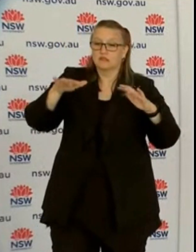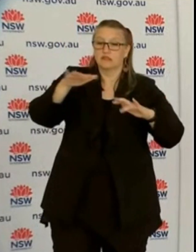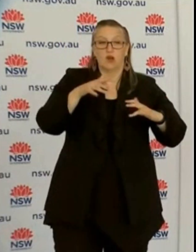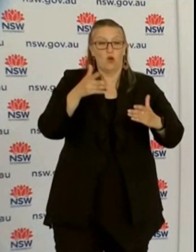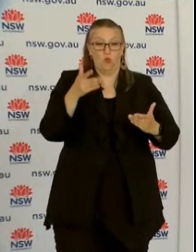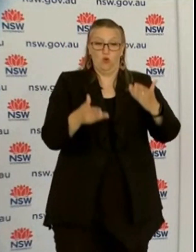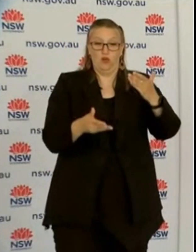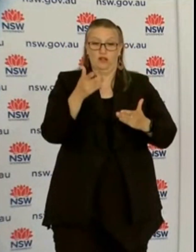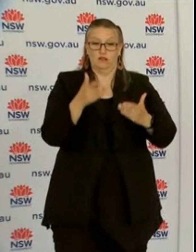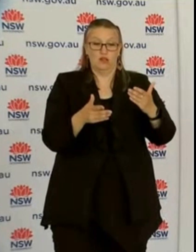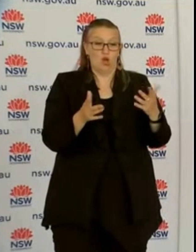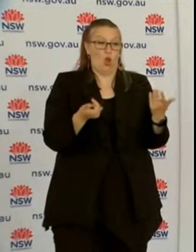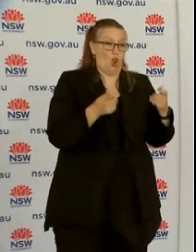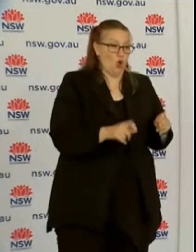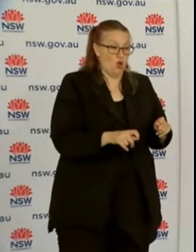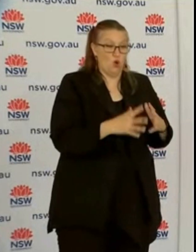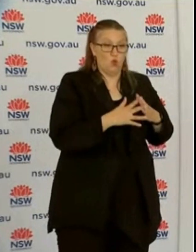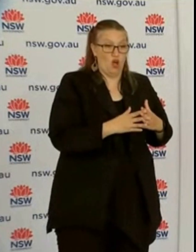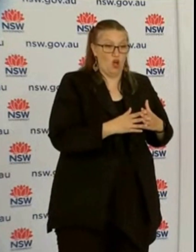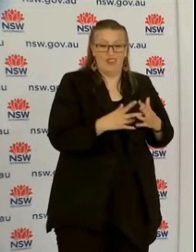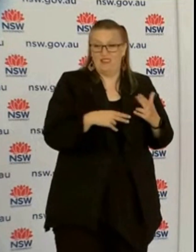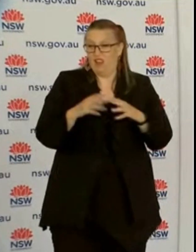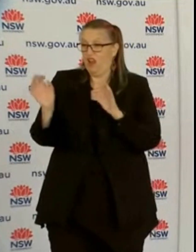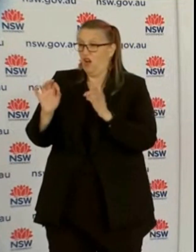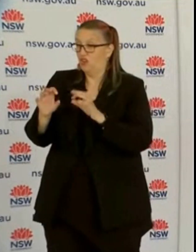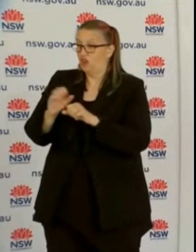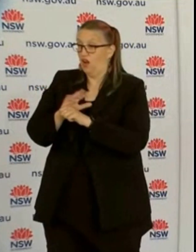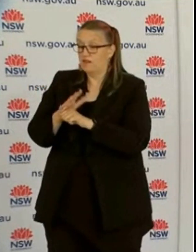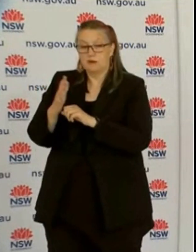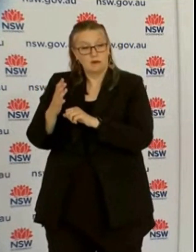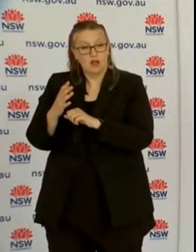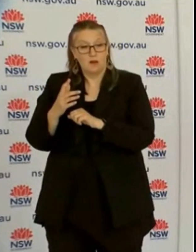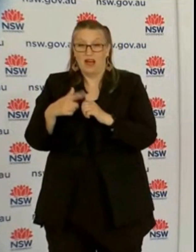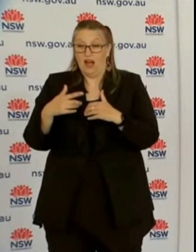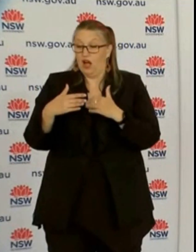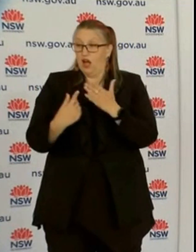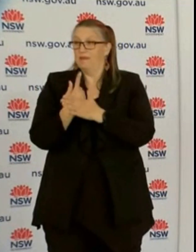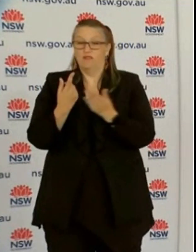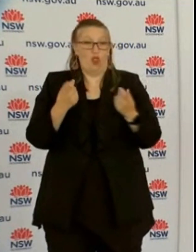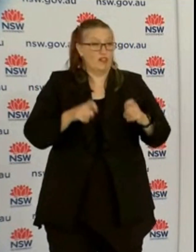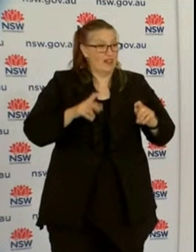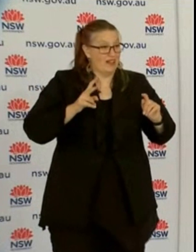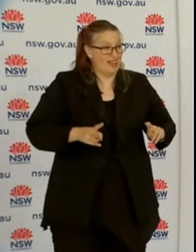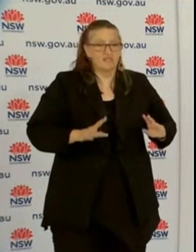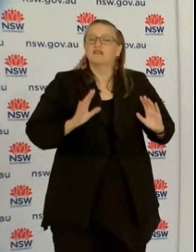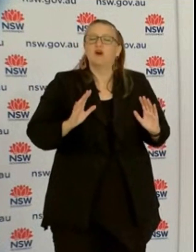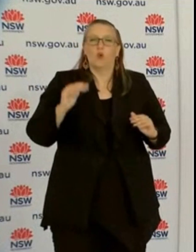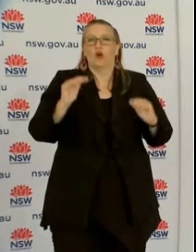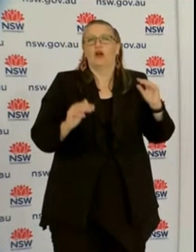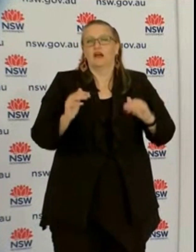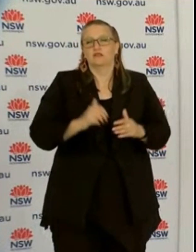but I would argue that the opening of the regions, if it happens, would be in a very restricted environment. Still nothing like the environment